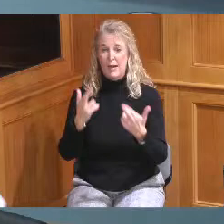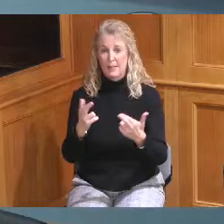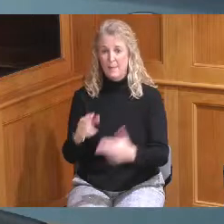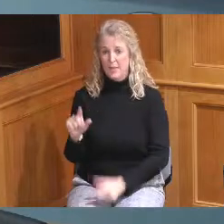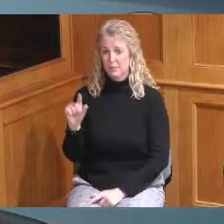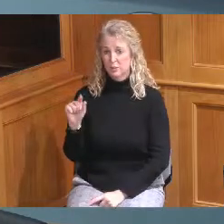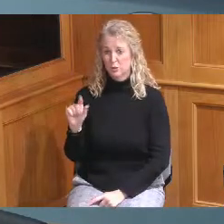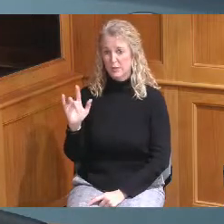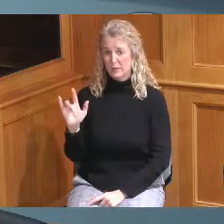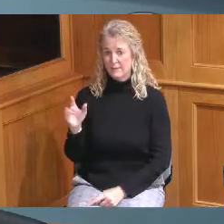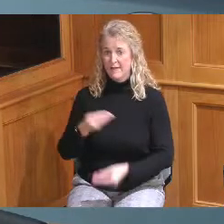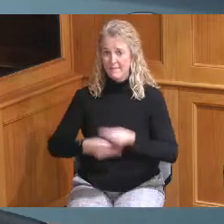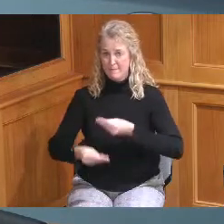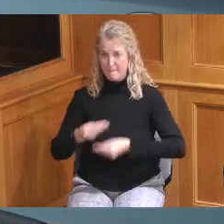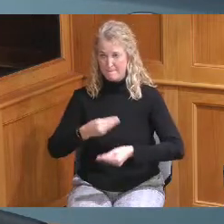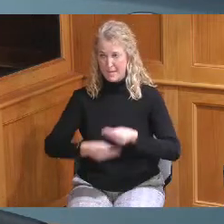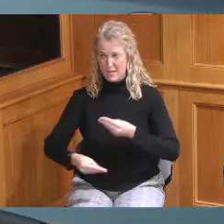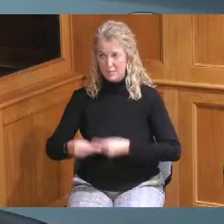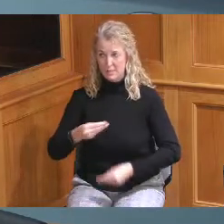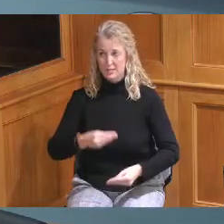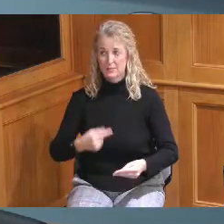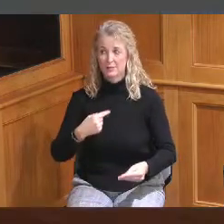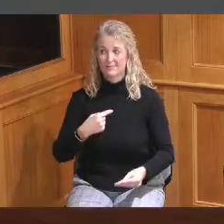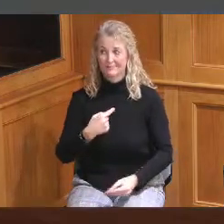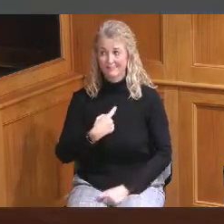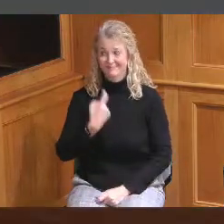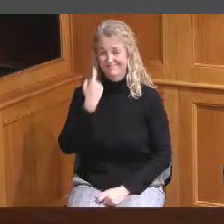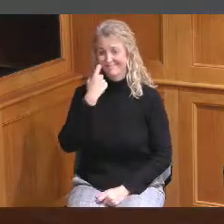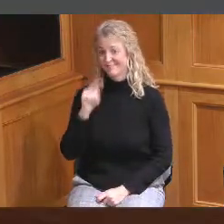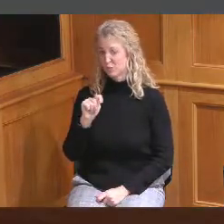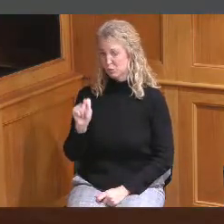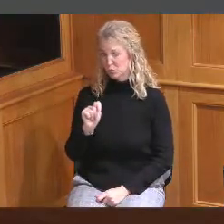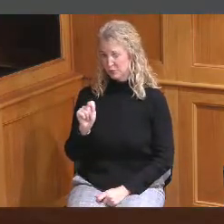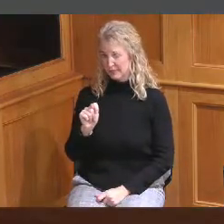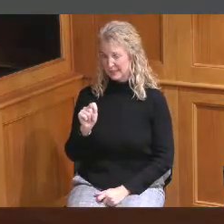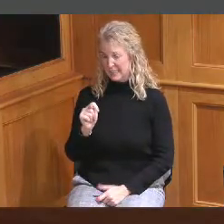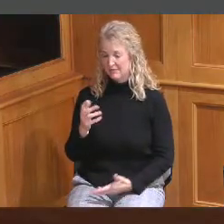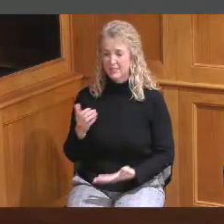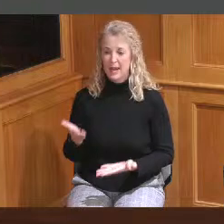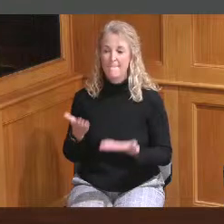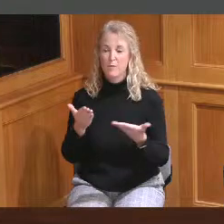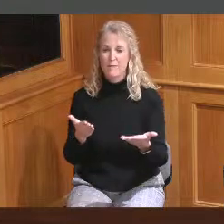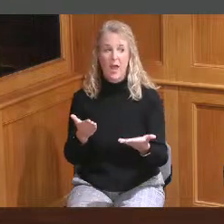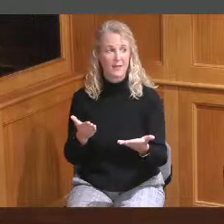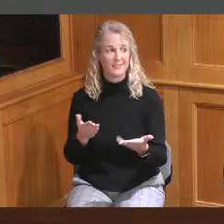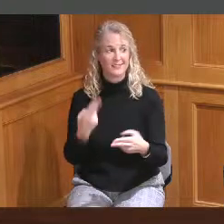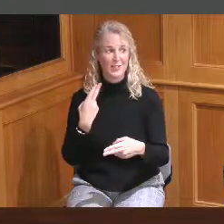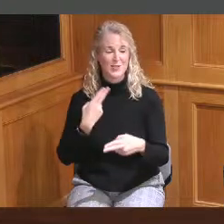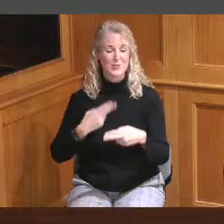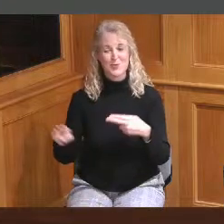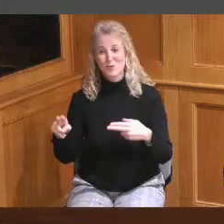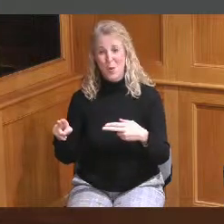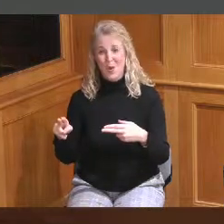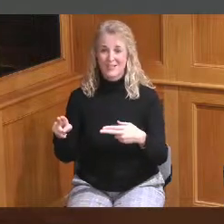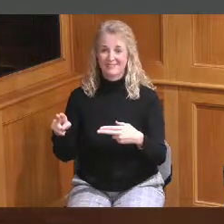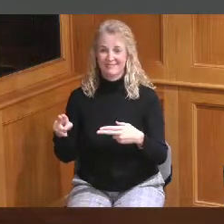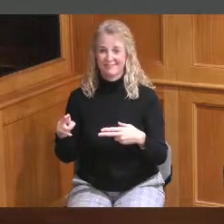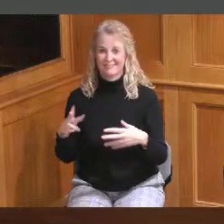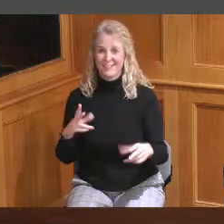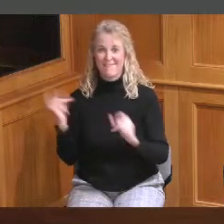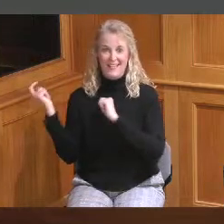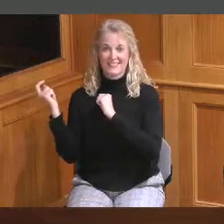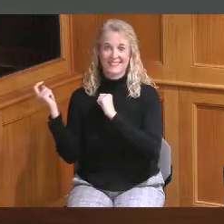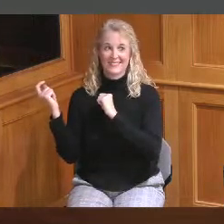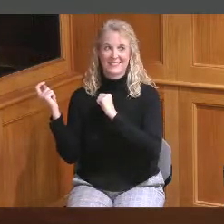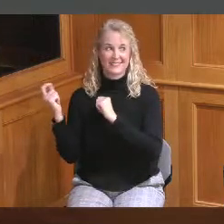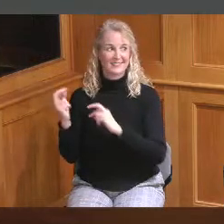budget. I presented on this in Tuesday's staff meeting as well. I'm going to provide a little bit of an expedited version of that presentation today,